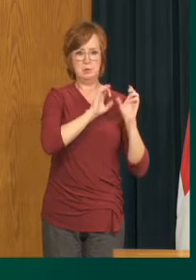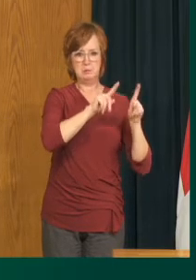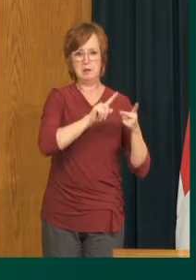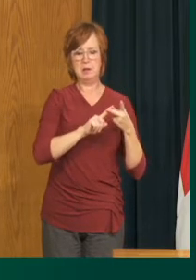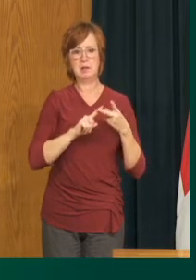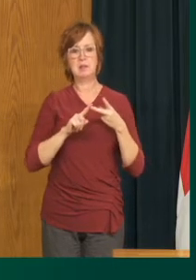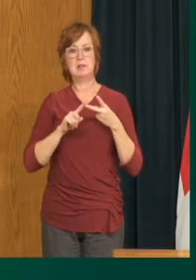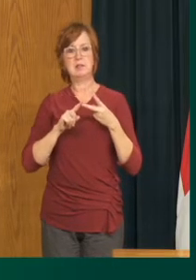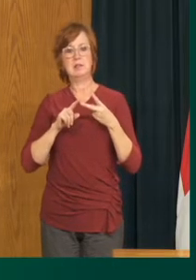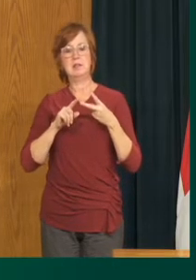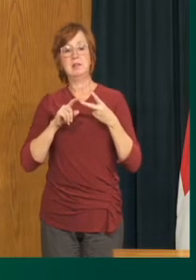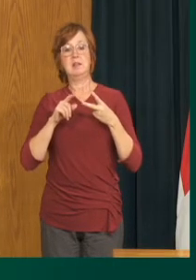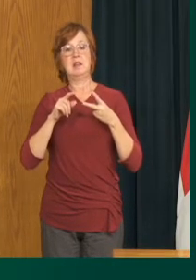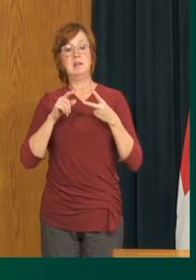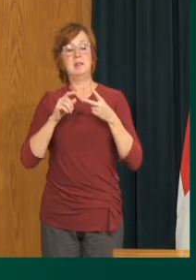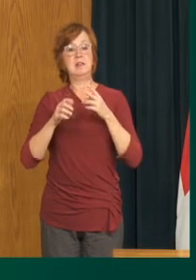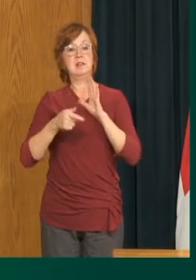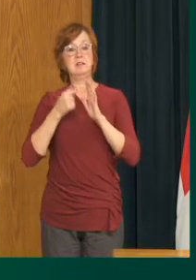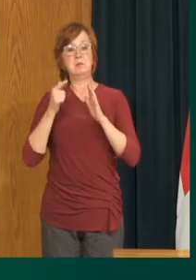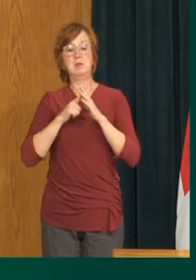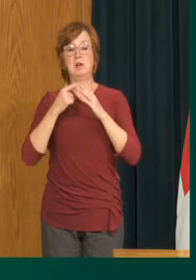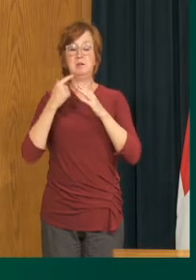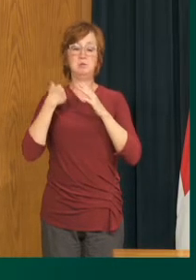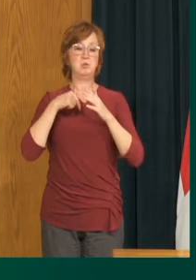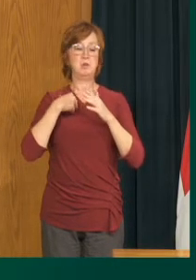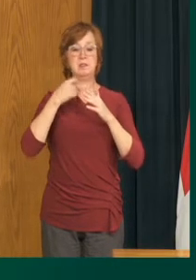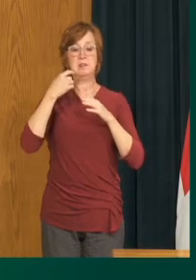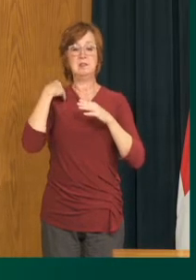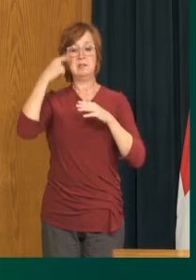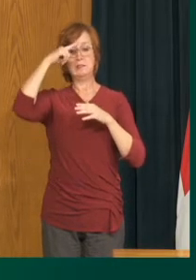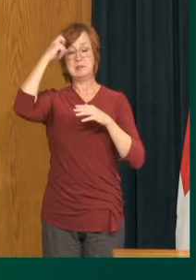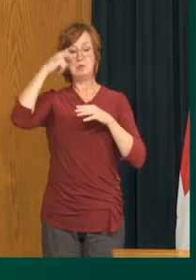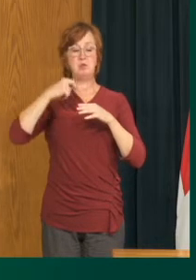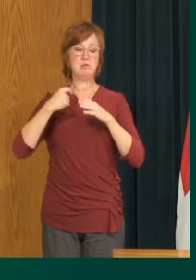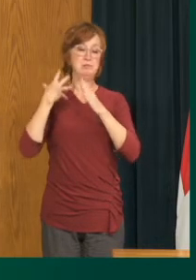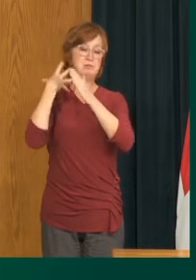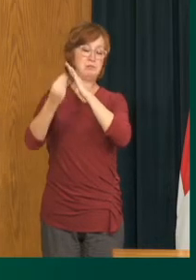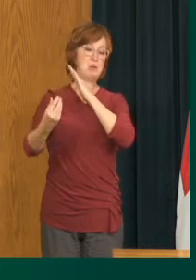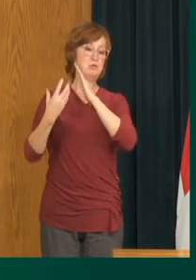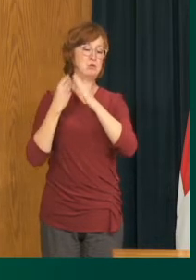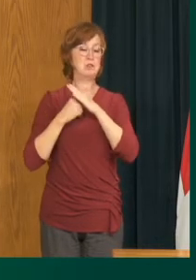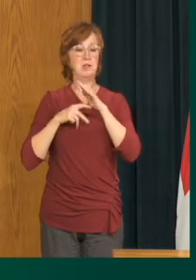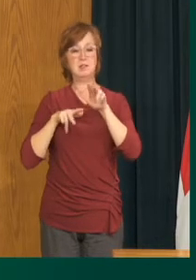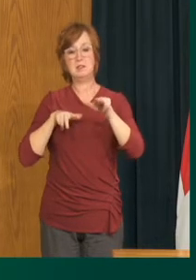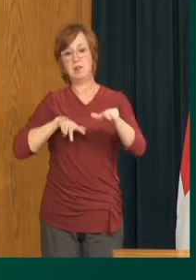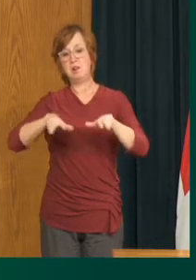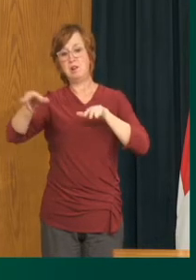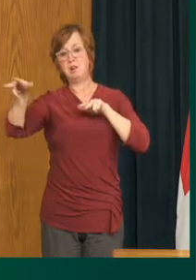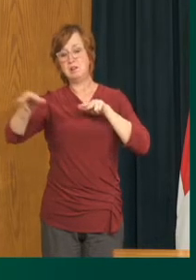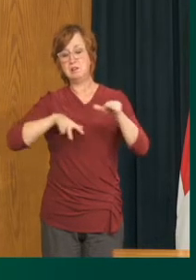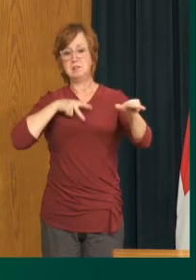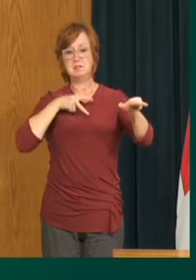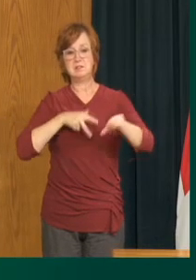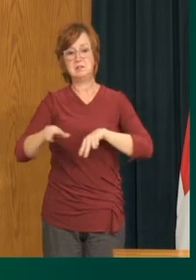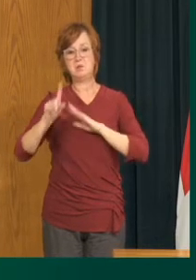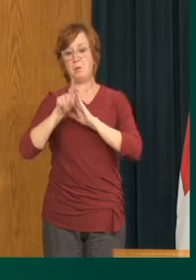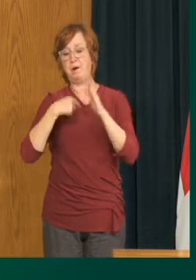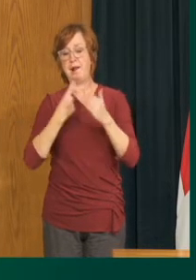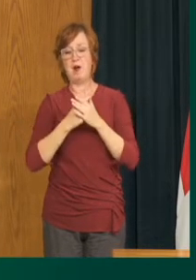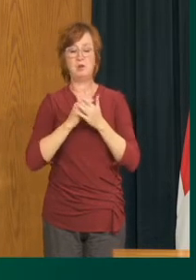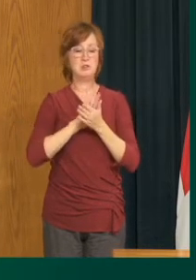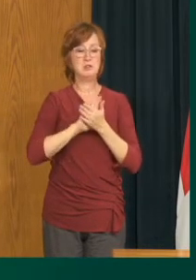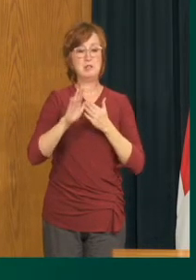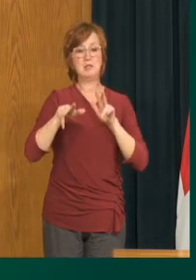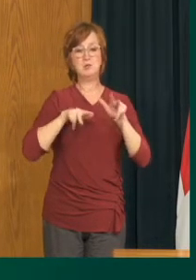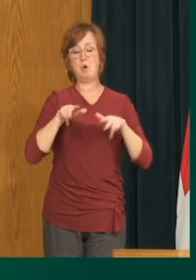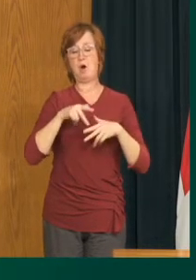the long walks or whatever we may do to enjoy the beautiful outdoor environment we have here in Saskatchewan, we will be coming indoors